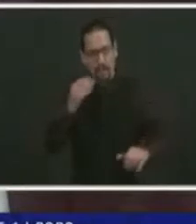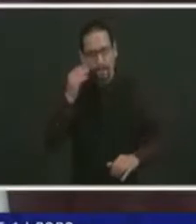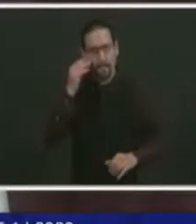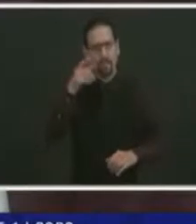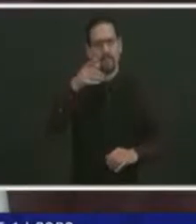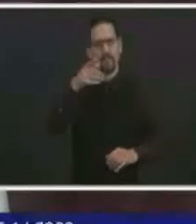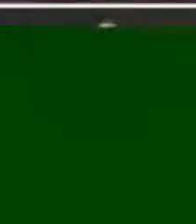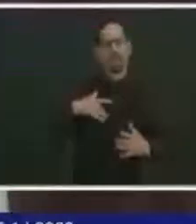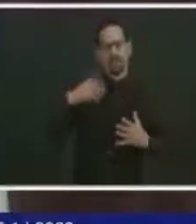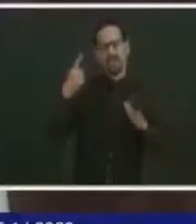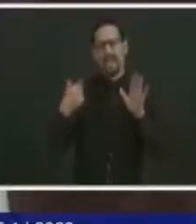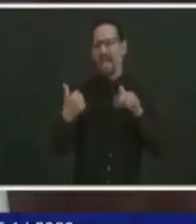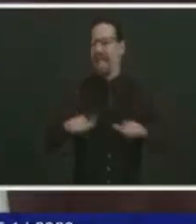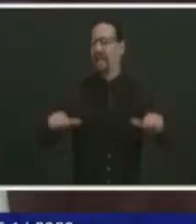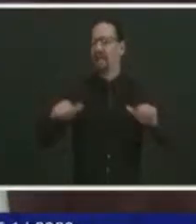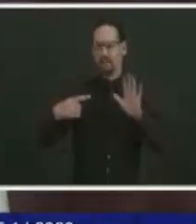doctor.